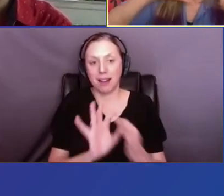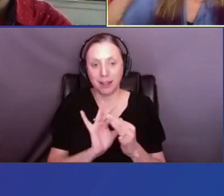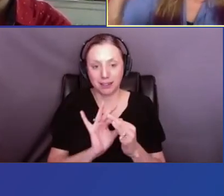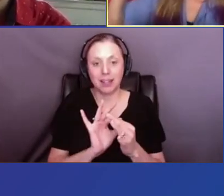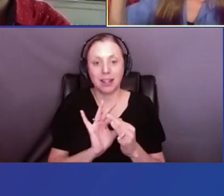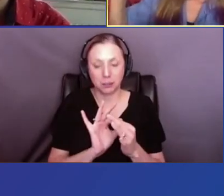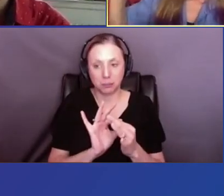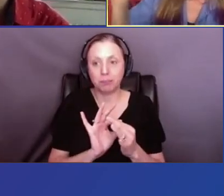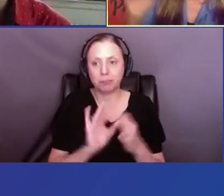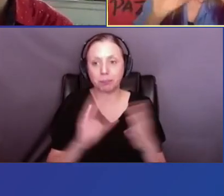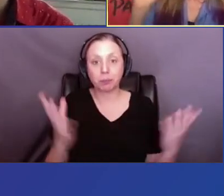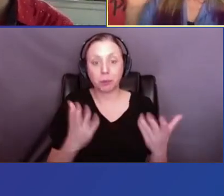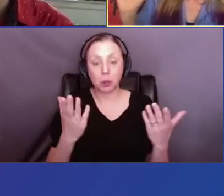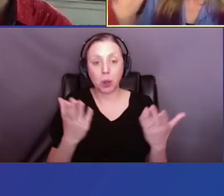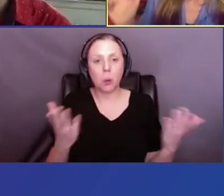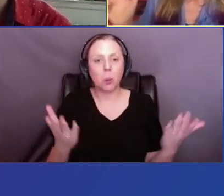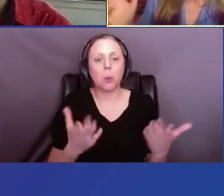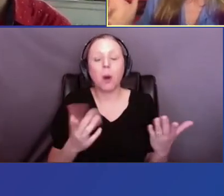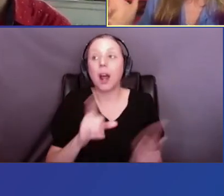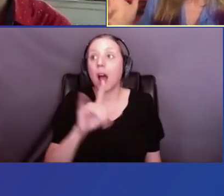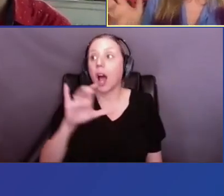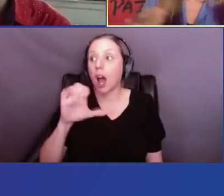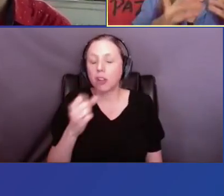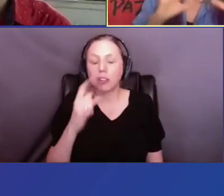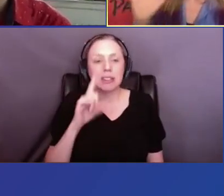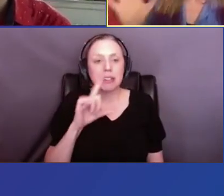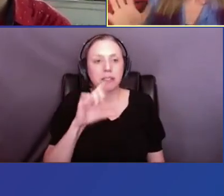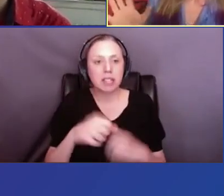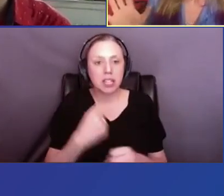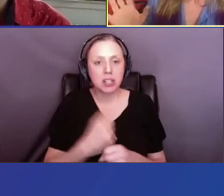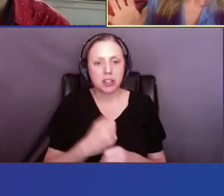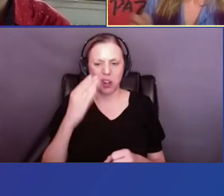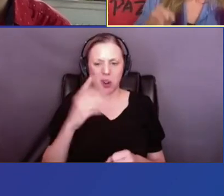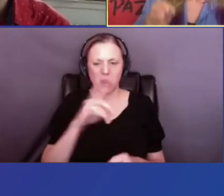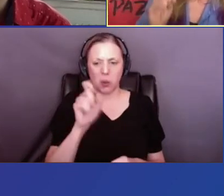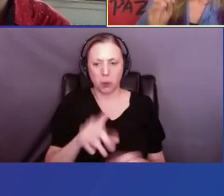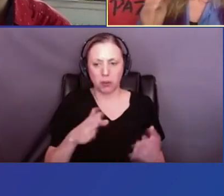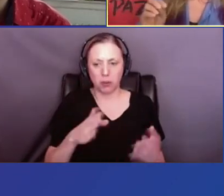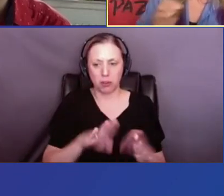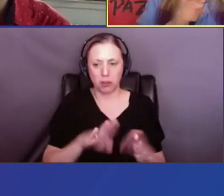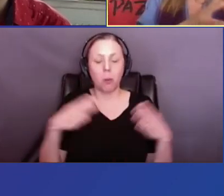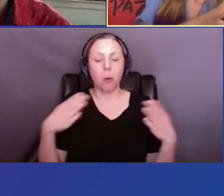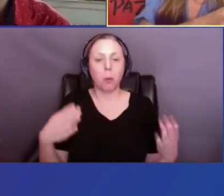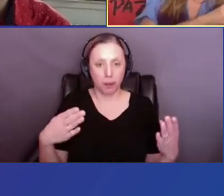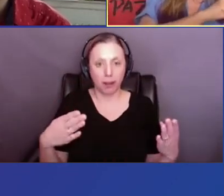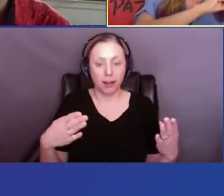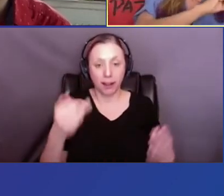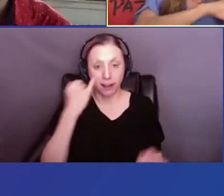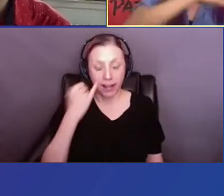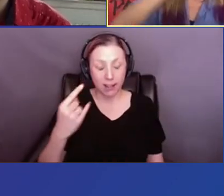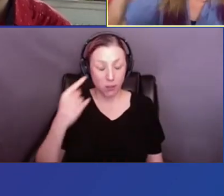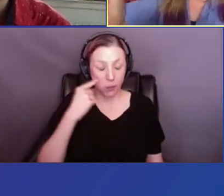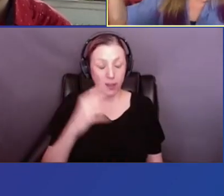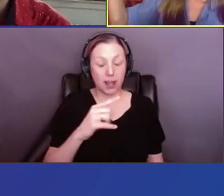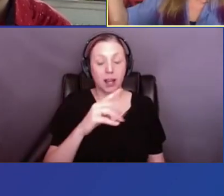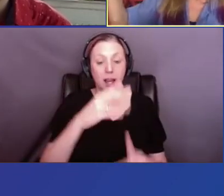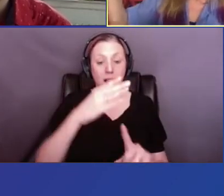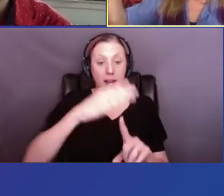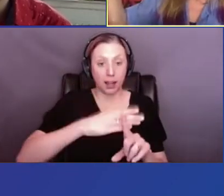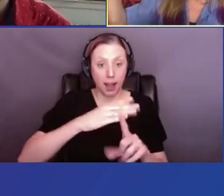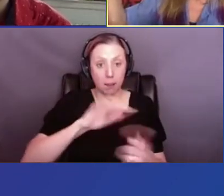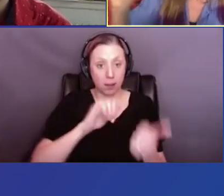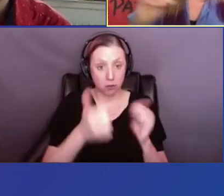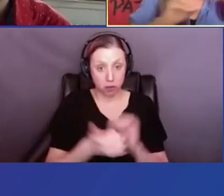what in 100 years, and I'll leave these questions open and not answering actually. If you think climate change is time,